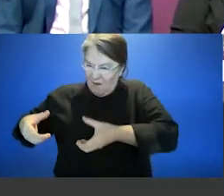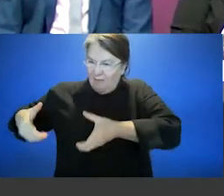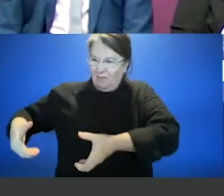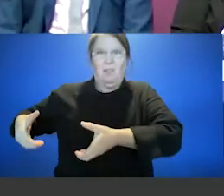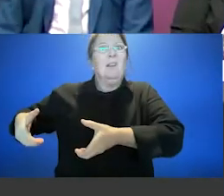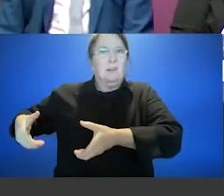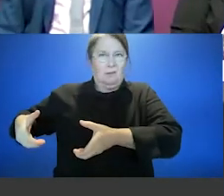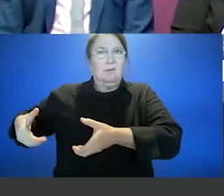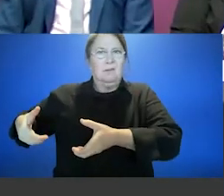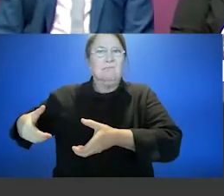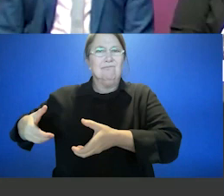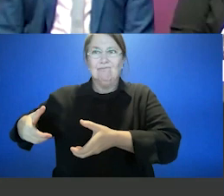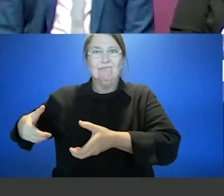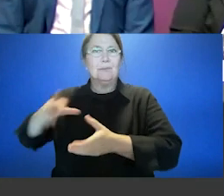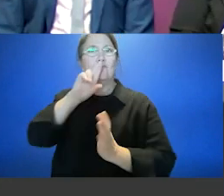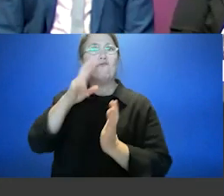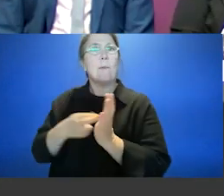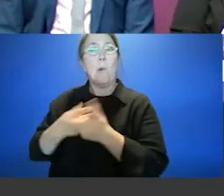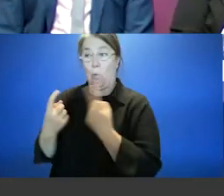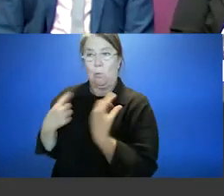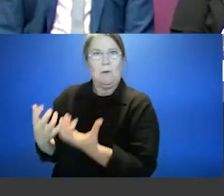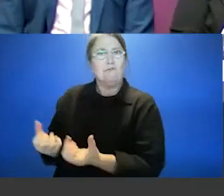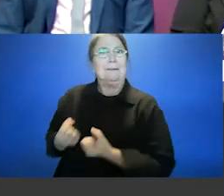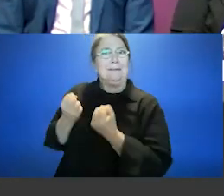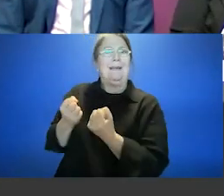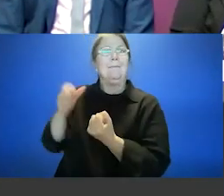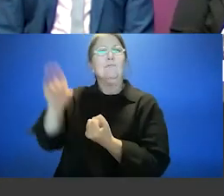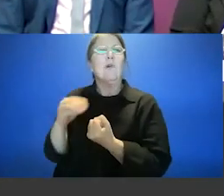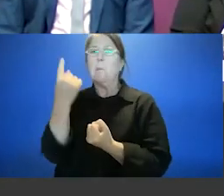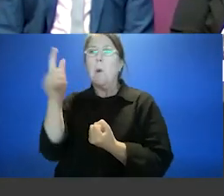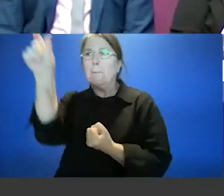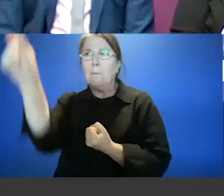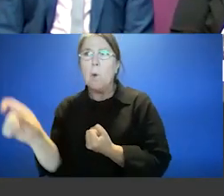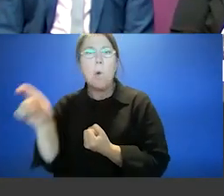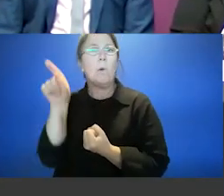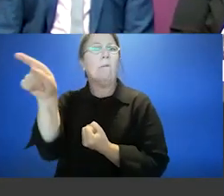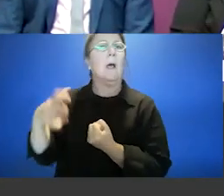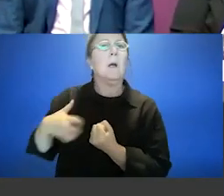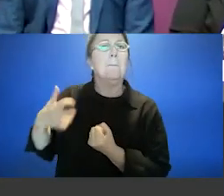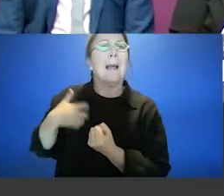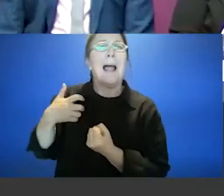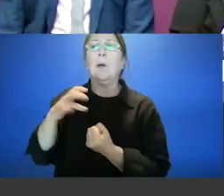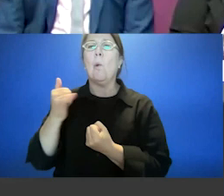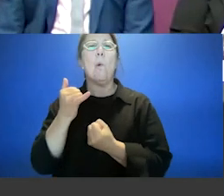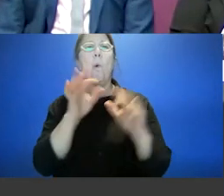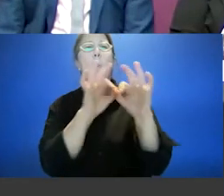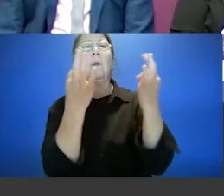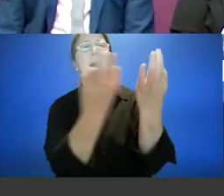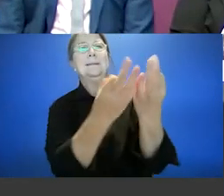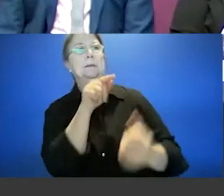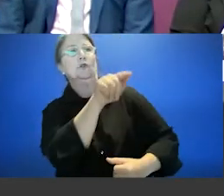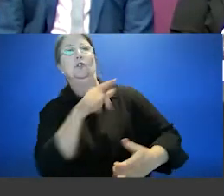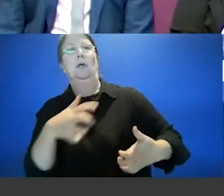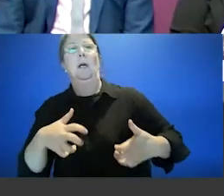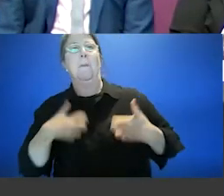received from either a complainant or an agency. So we go through the